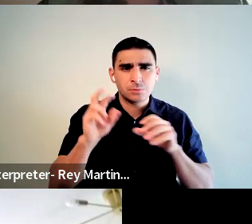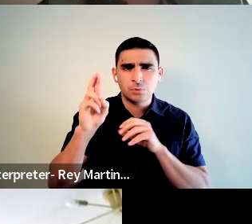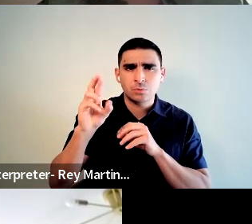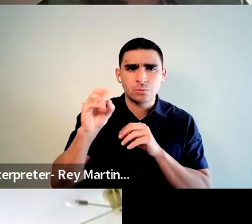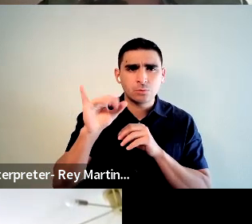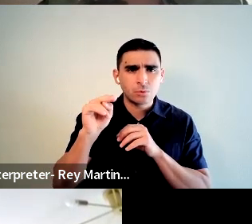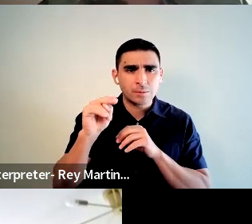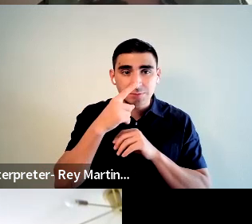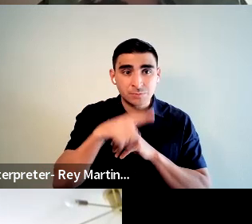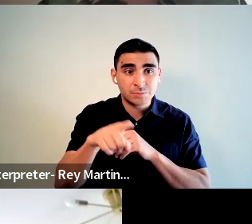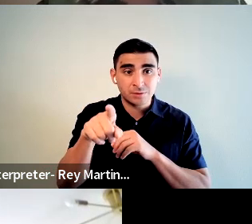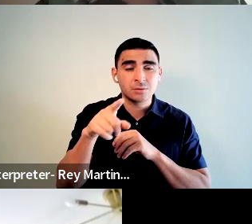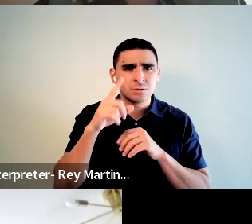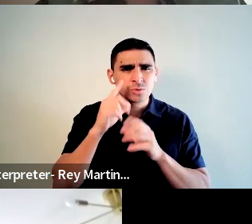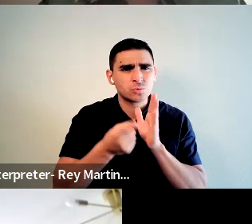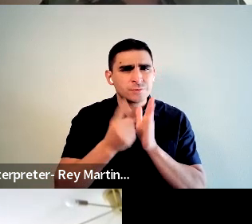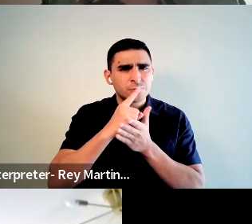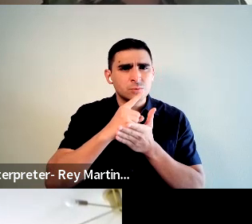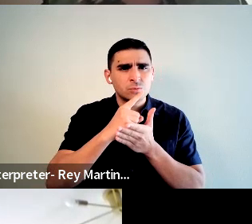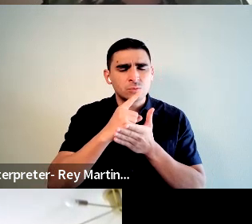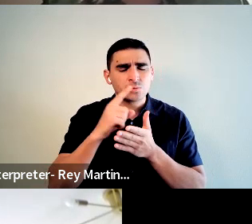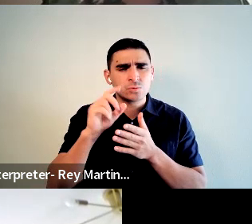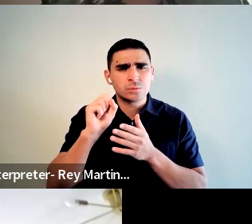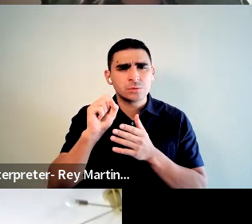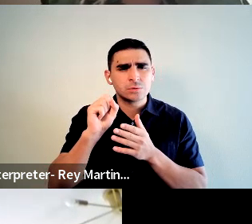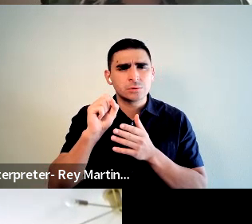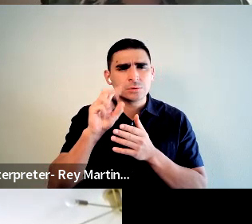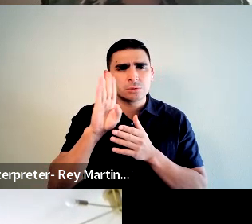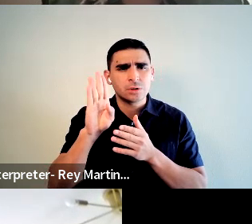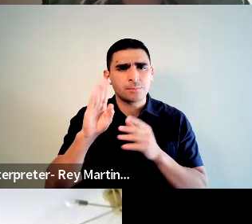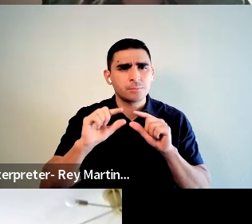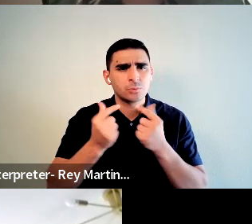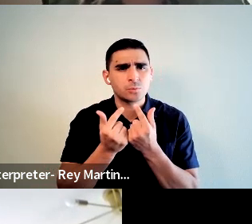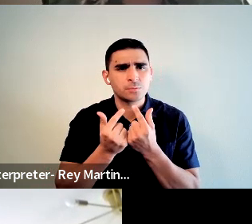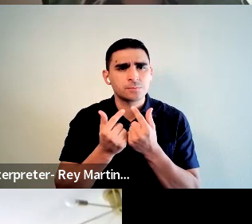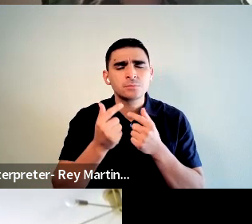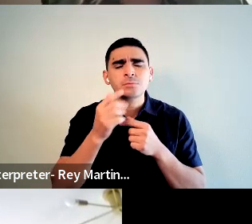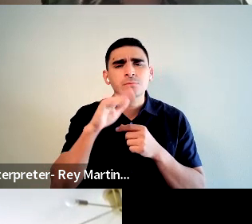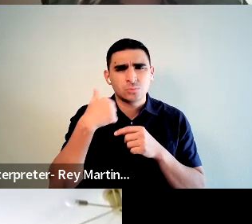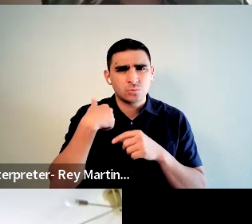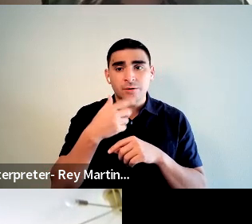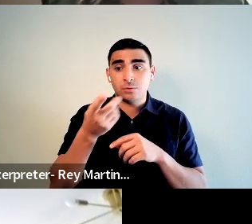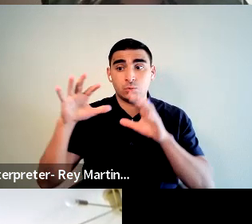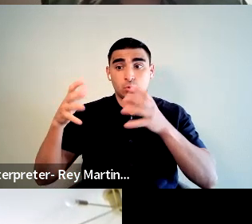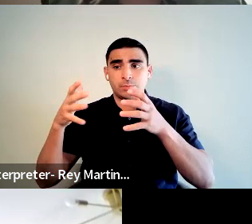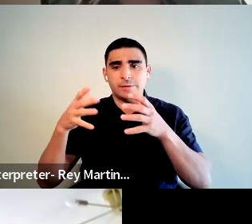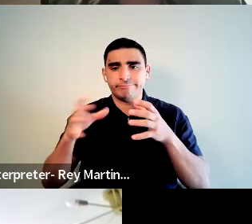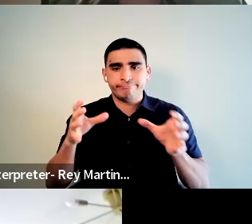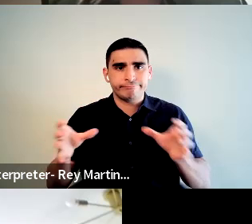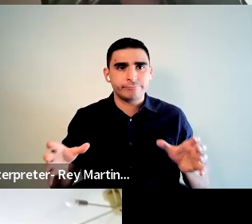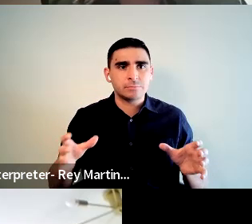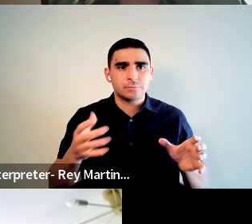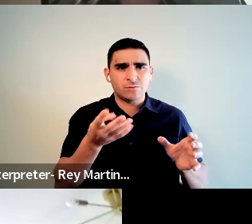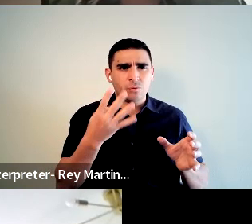it says review subgroups work. We had 4 or 5 subgroups. One was Equitable